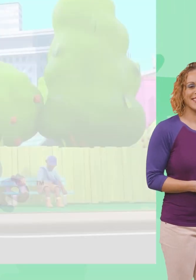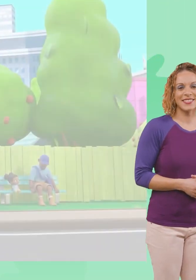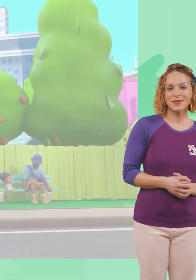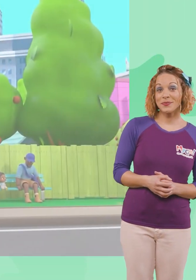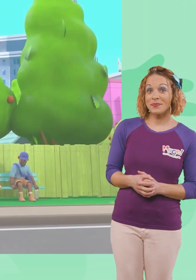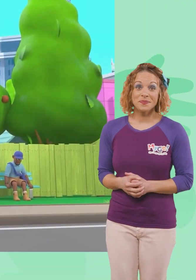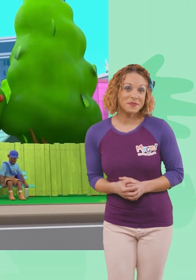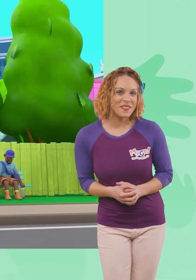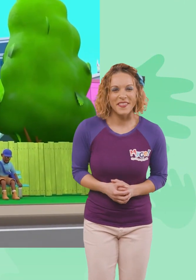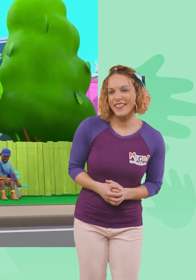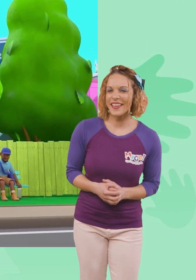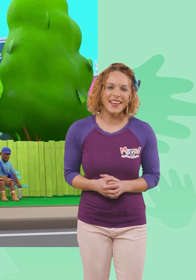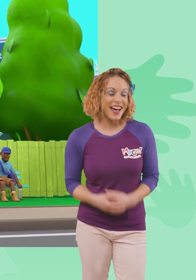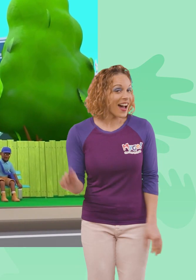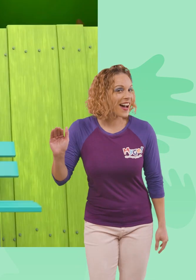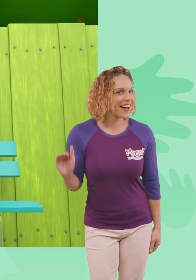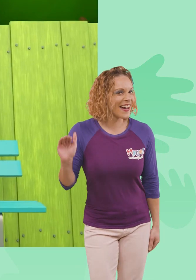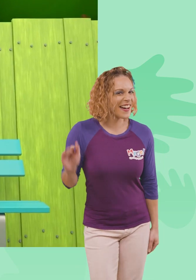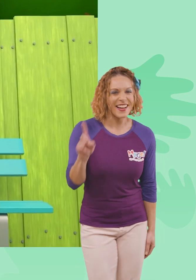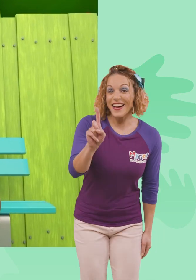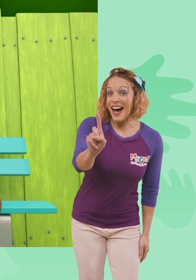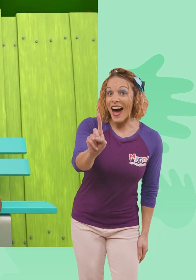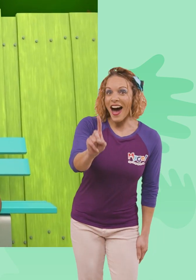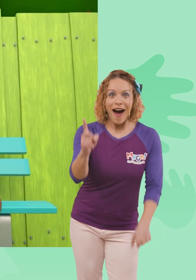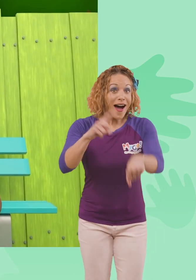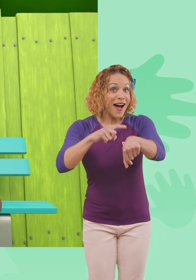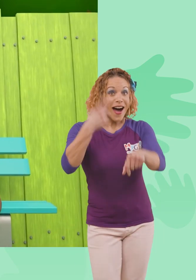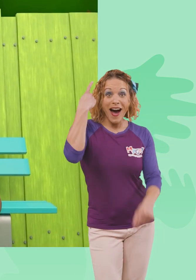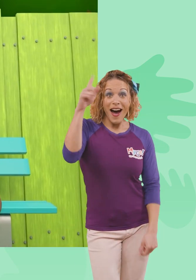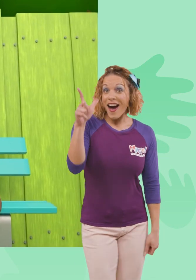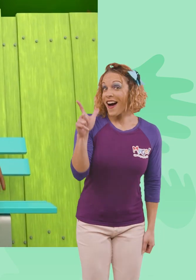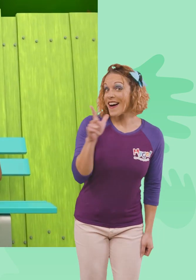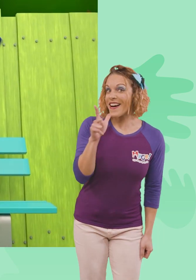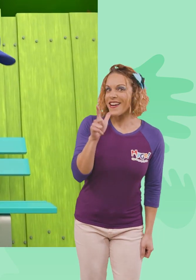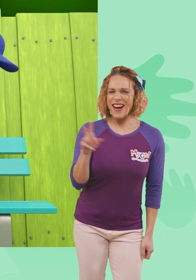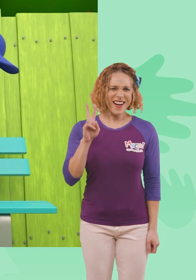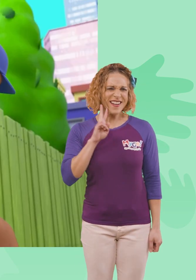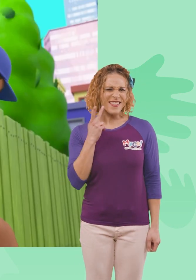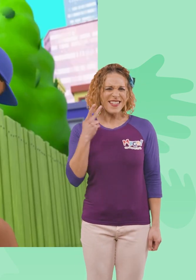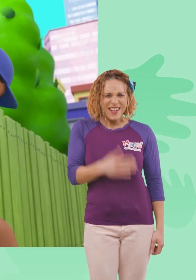Farm. Little one, it's time for